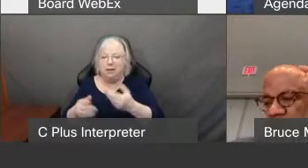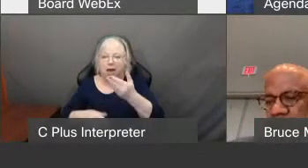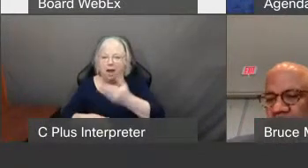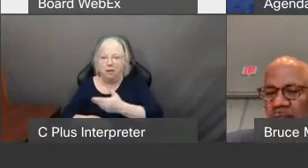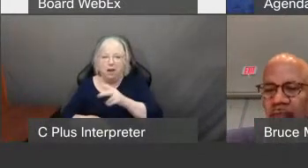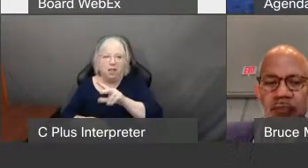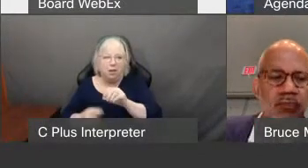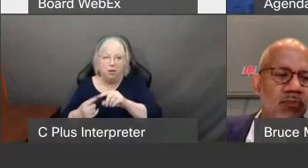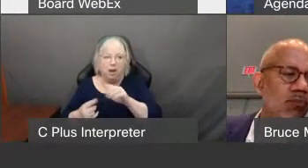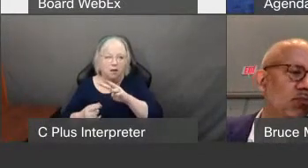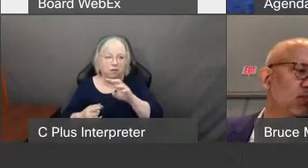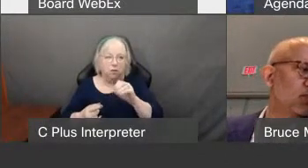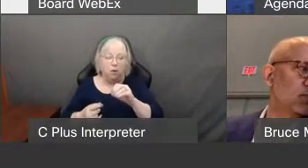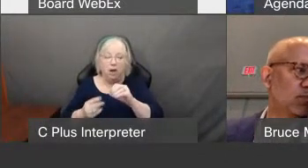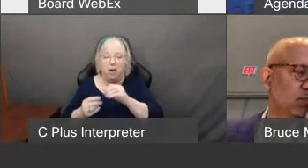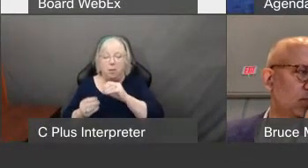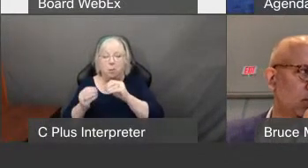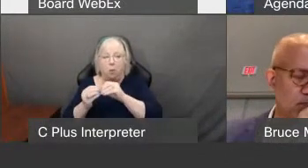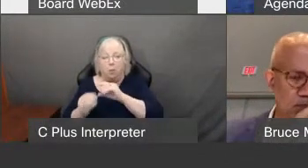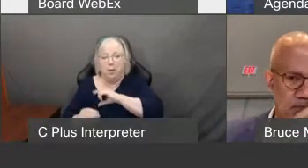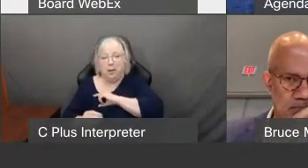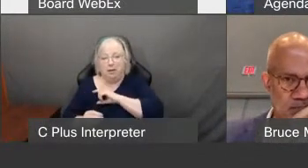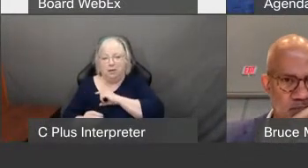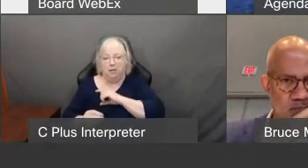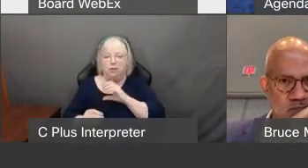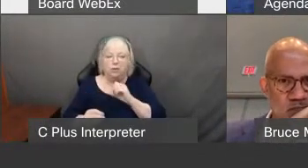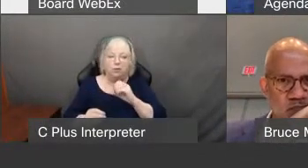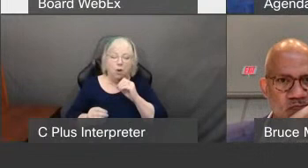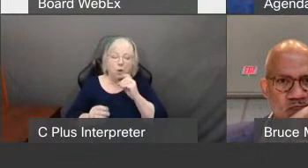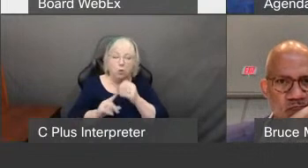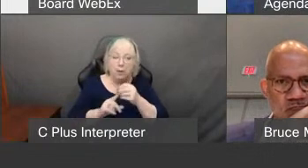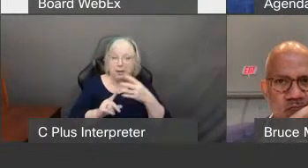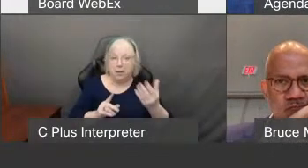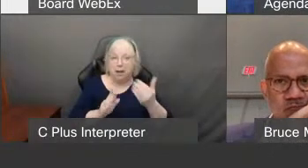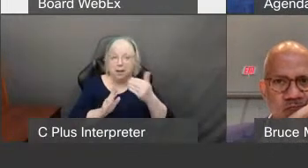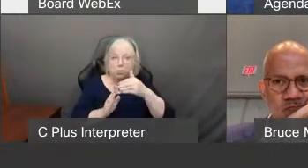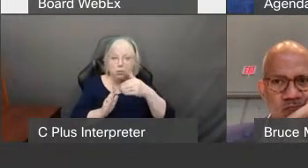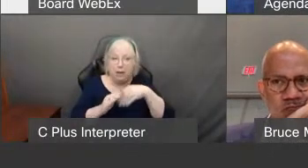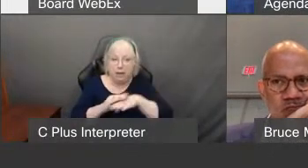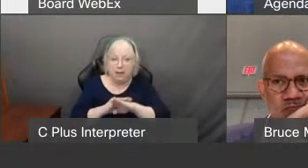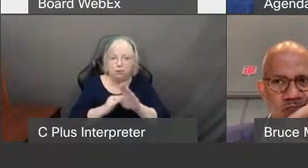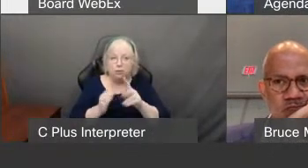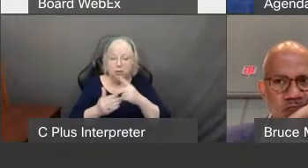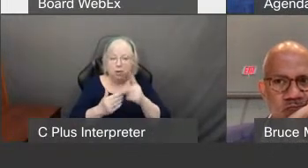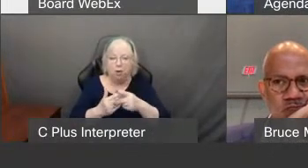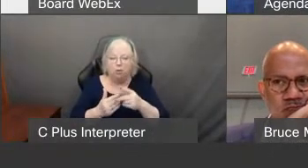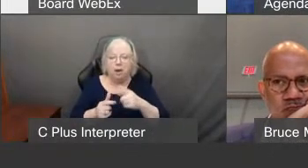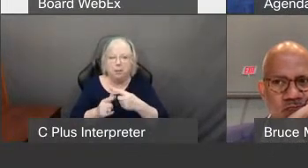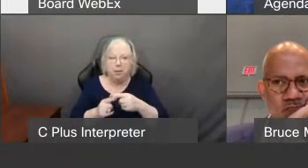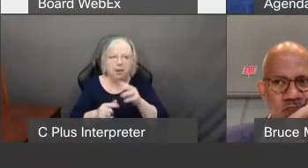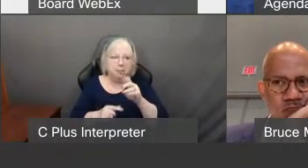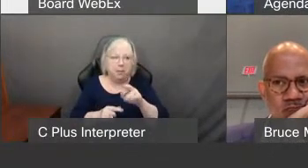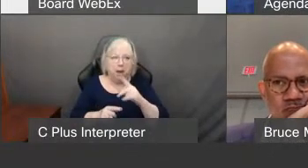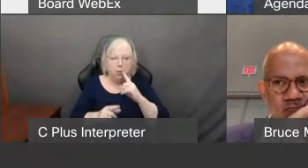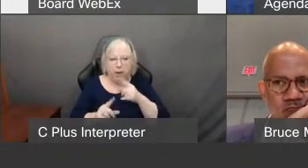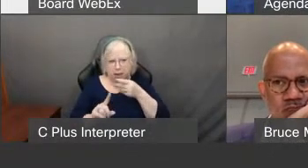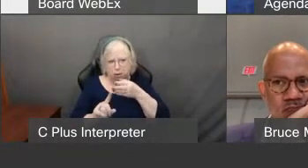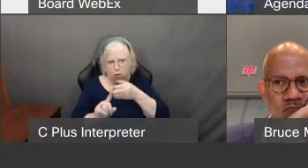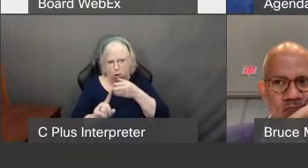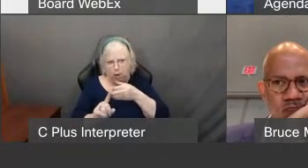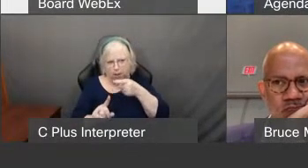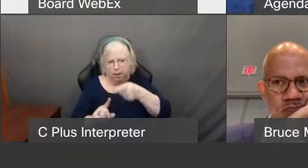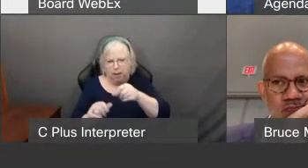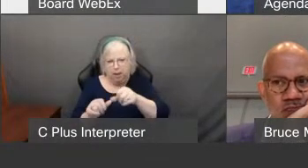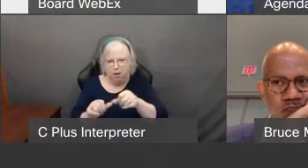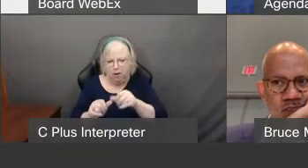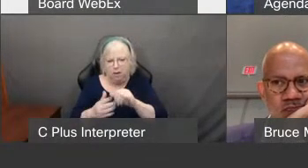a way to expand our reentry program, Bruce. If this funding is allowable for that, Mayor, let's target these areas where we have a disproportionate